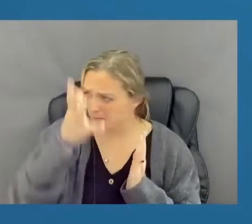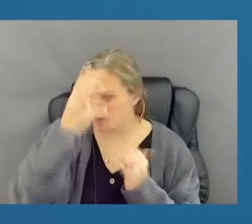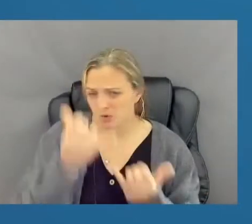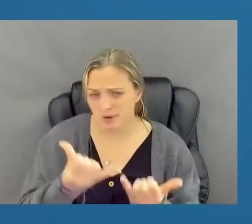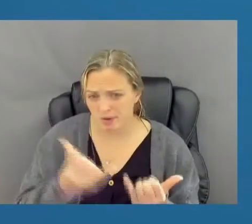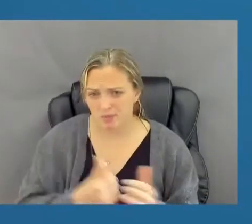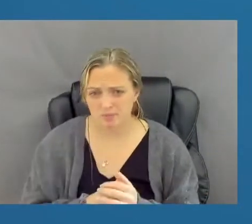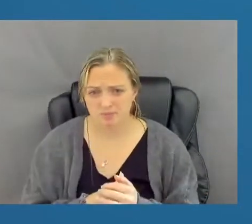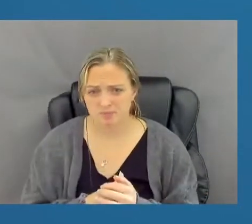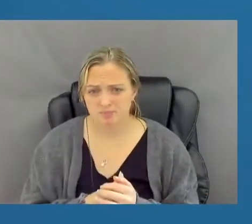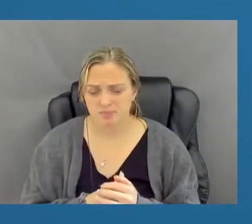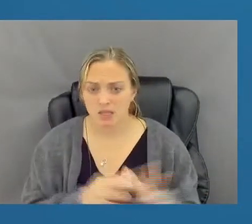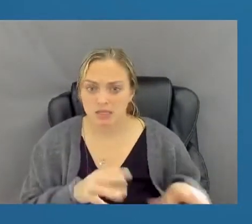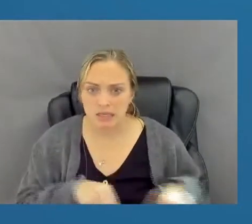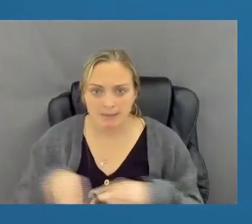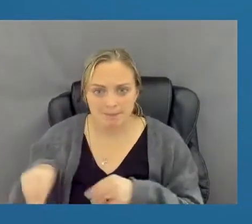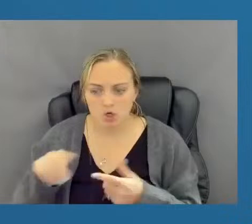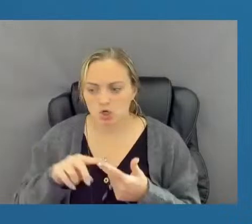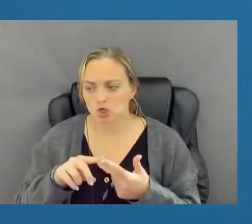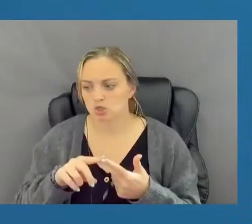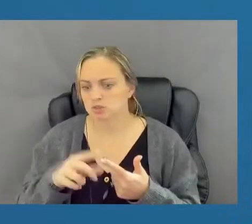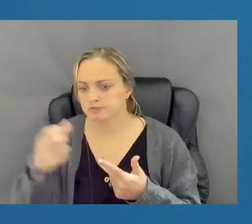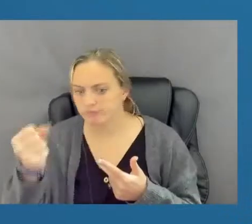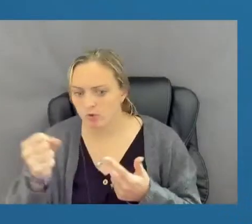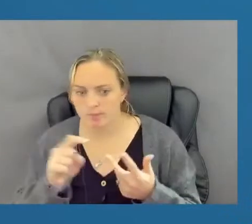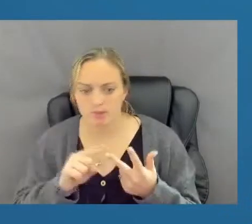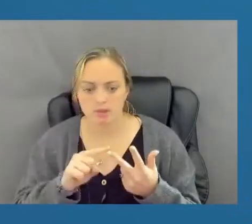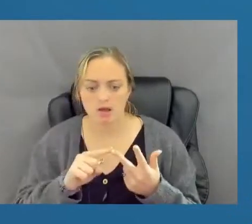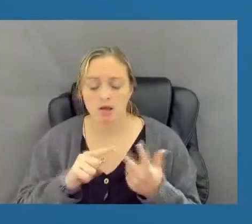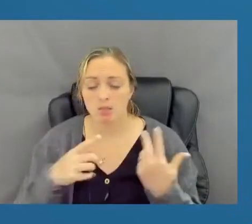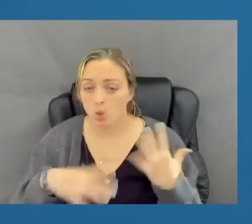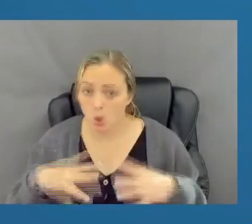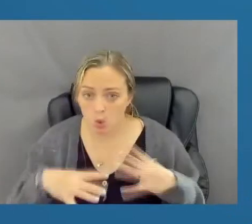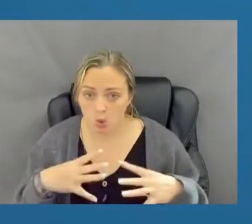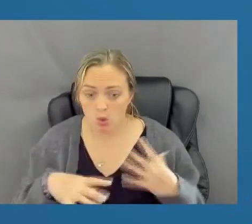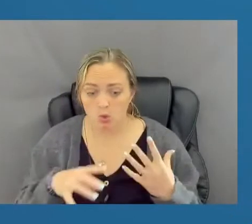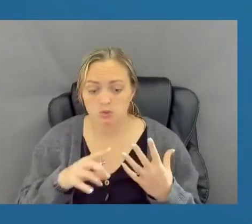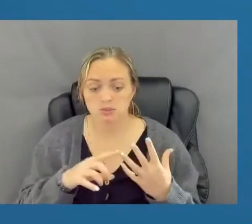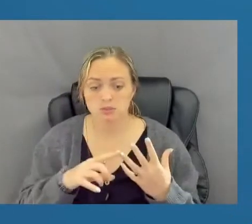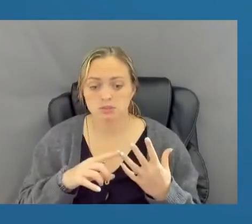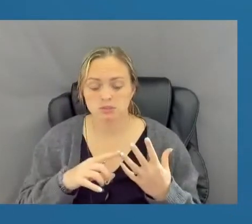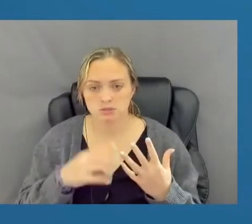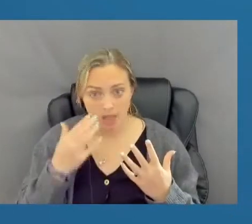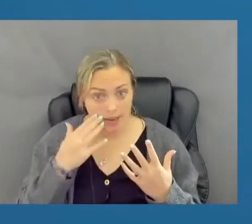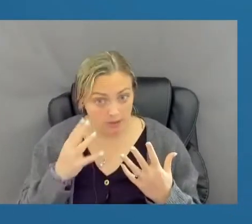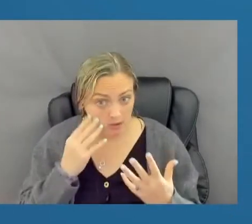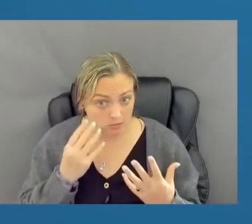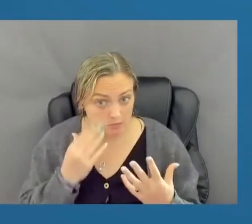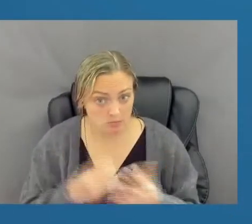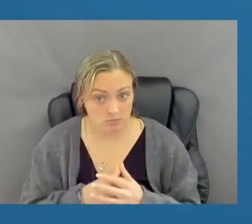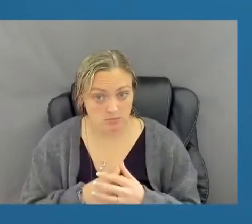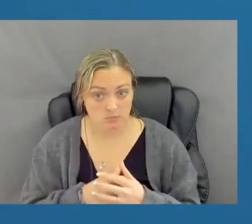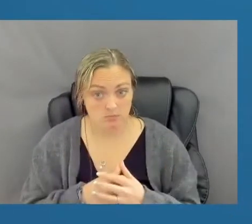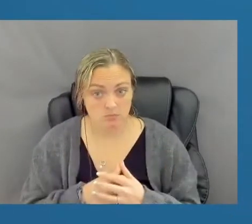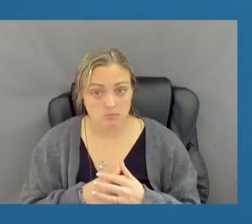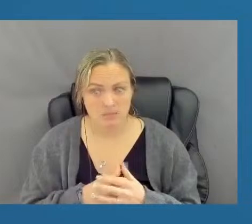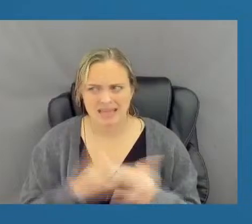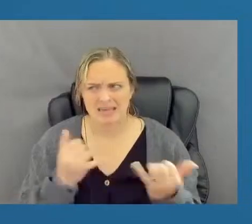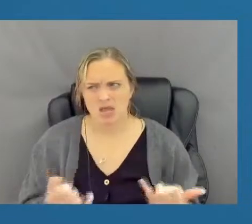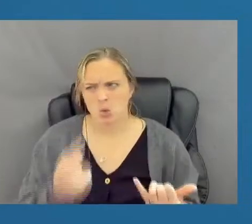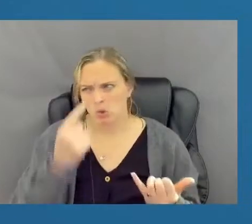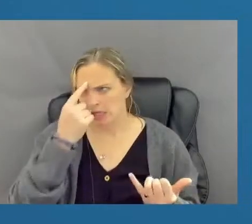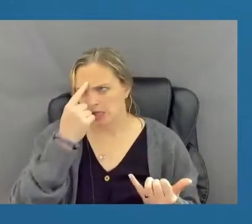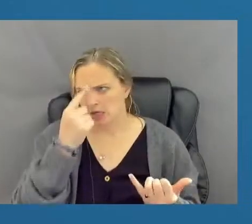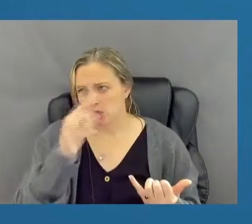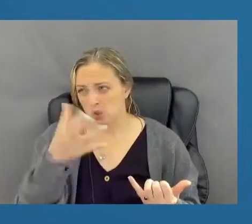You know, the diapers and the formula and the little kids' clothes, and I know what that's like. And now to think that your own